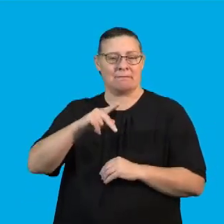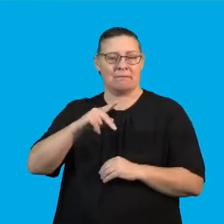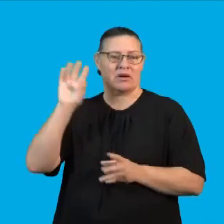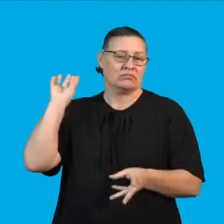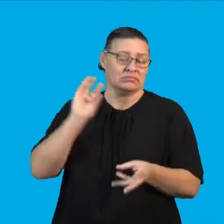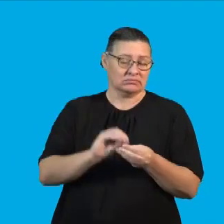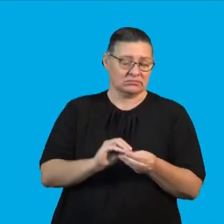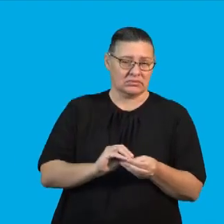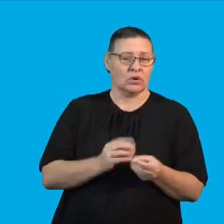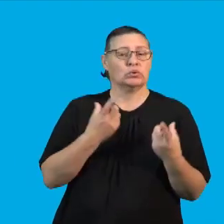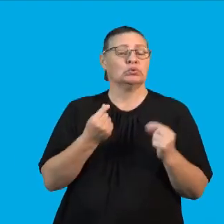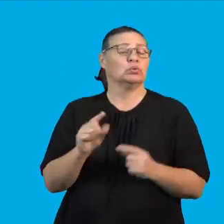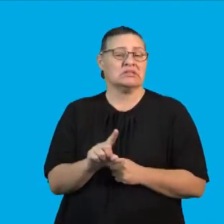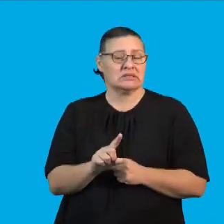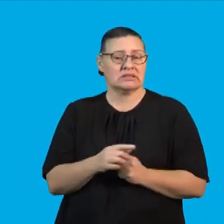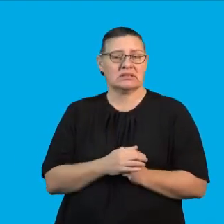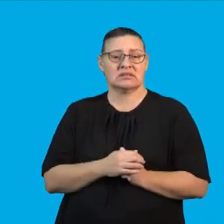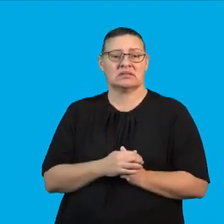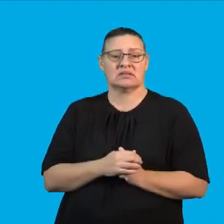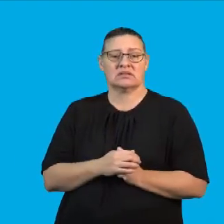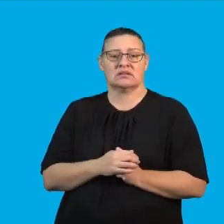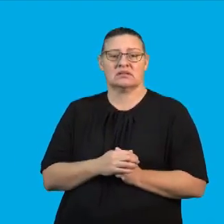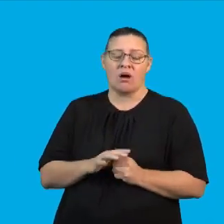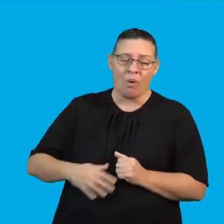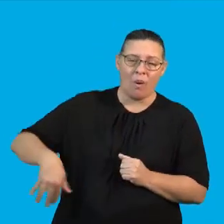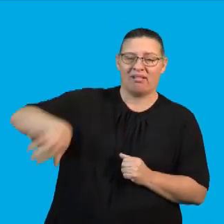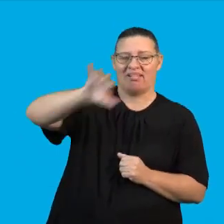recap. We really engaged with all